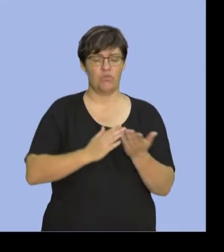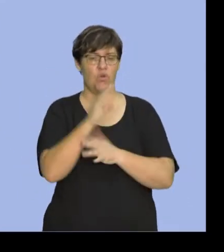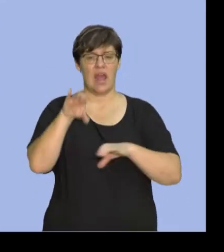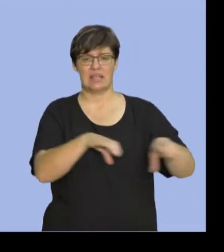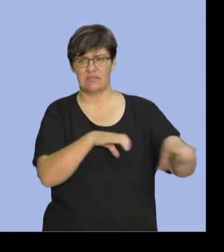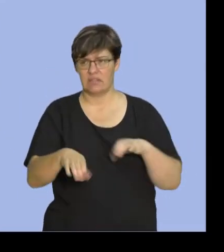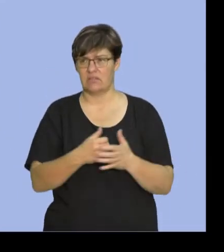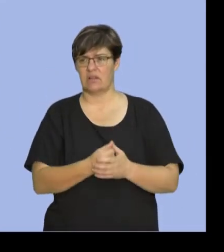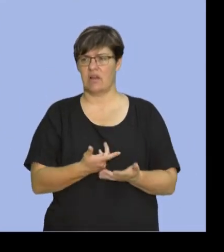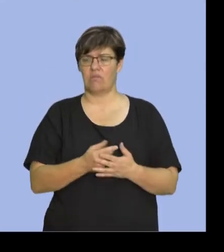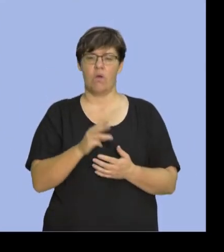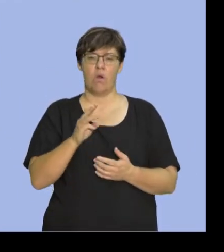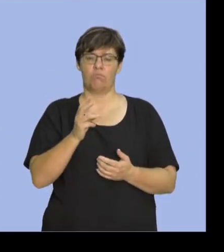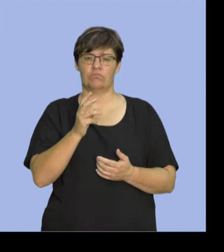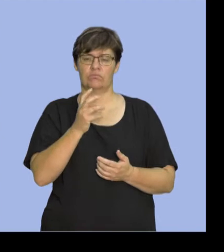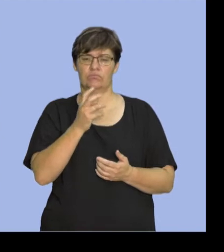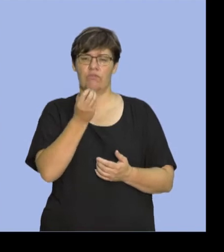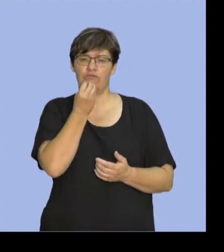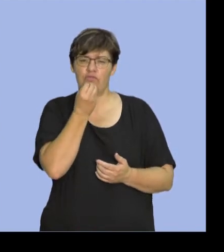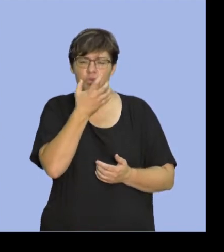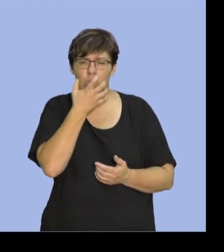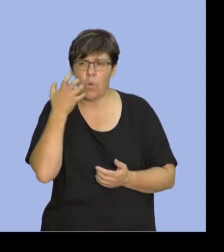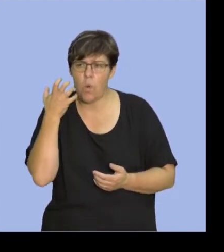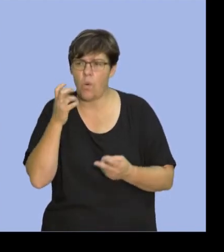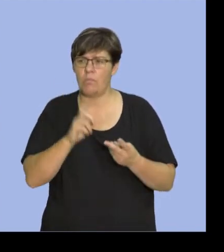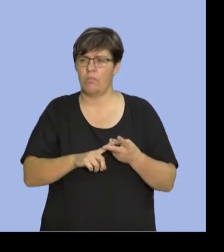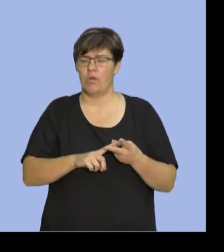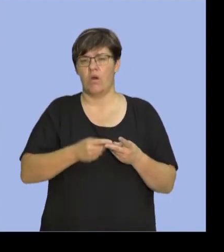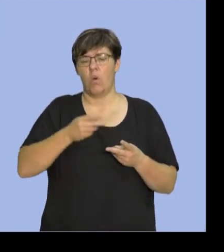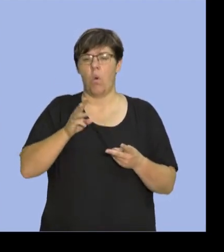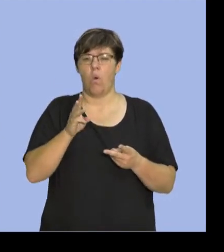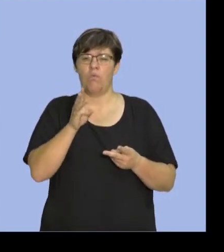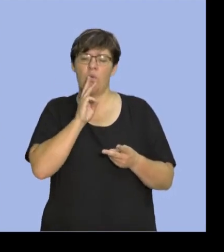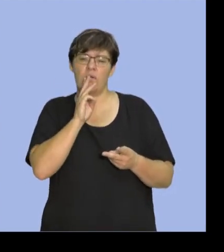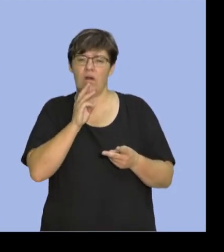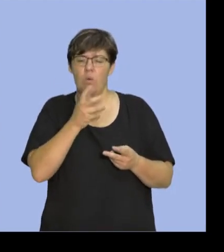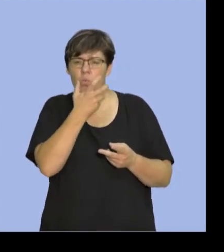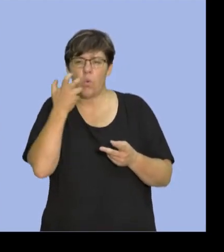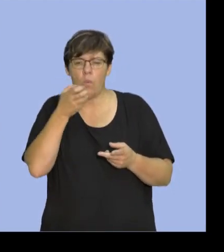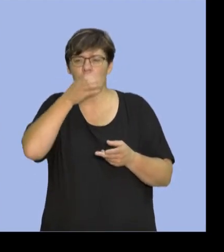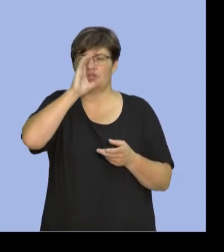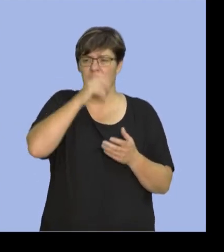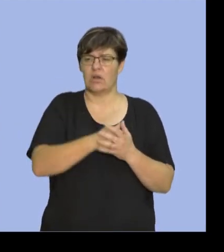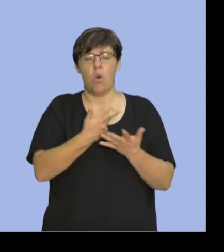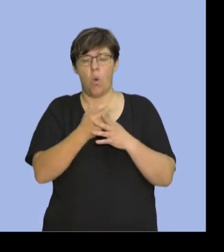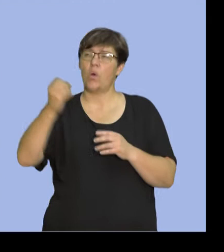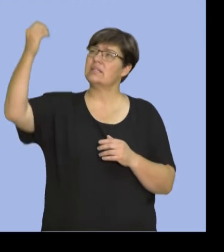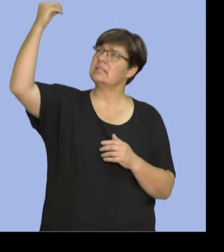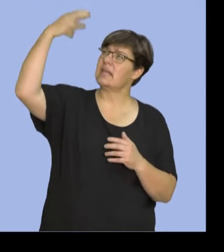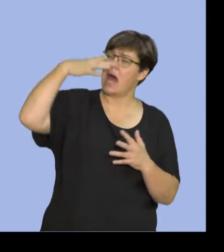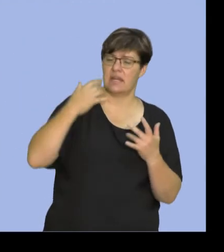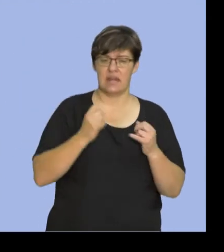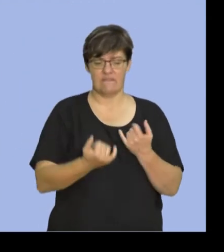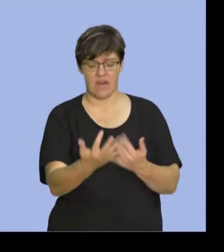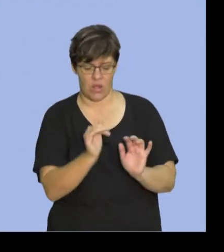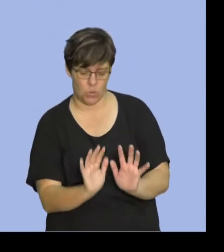consuming warm foods as well as fluids, or exposing the body to heat such as the sun or fire or heating